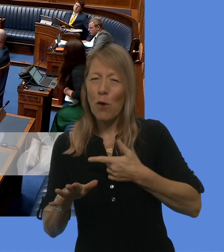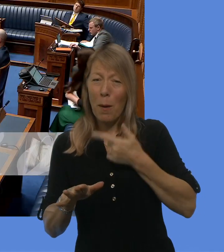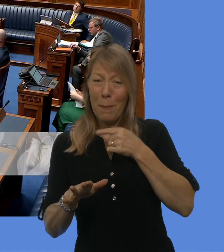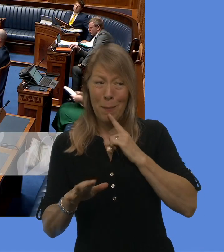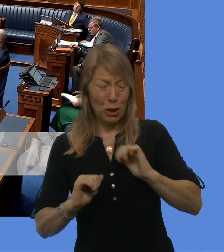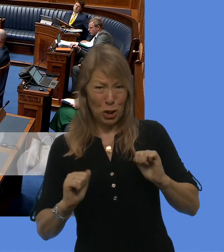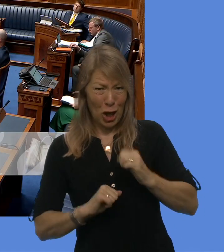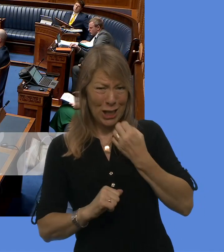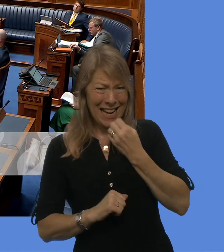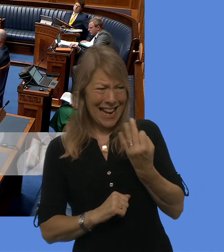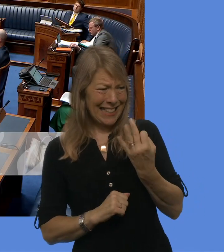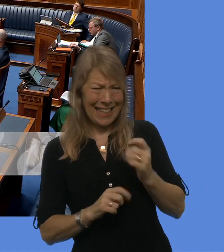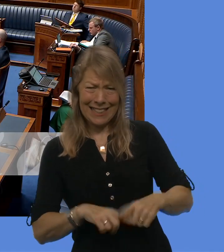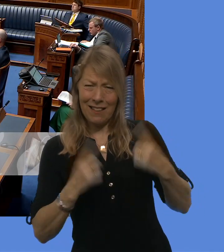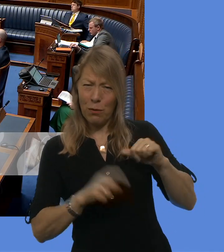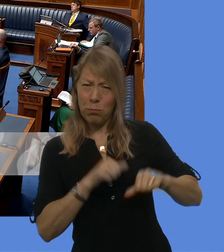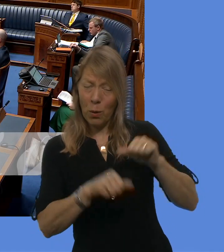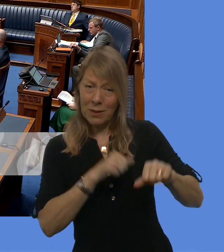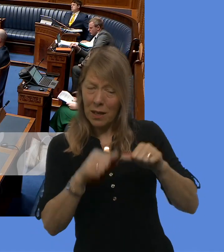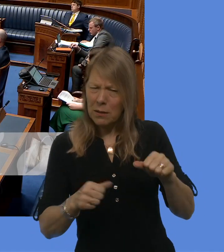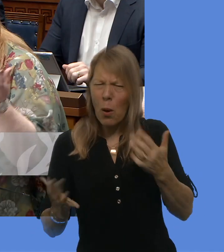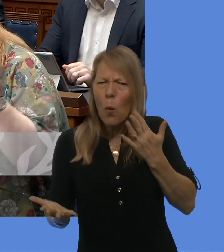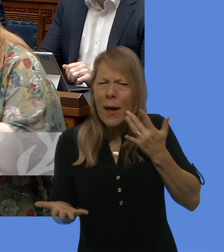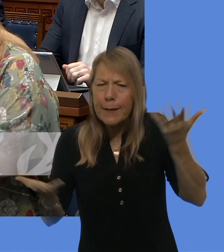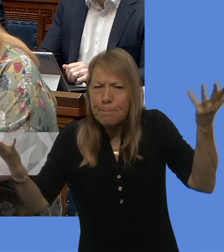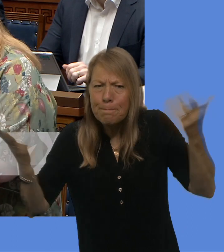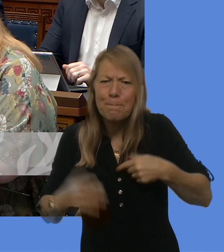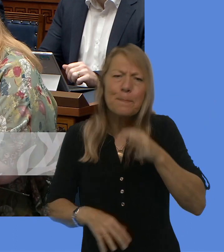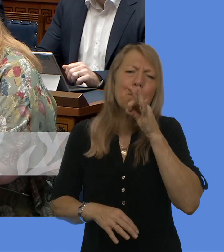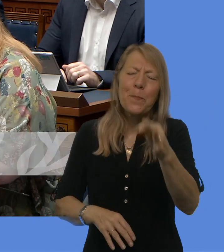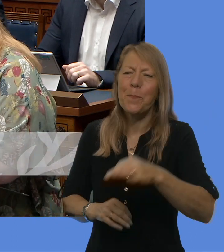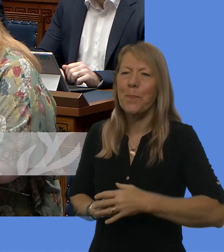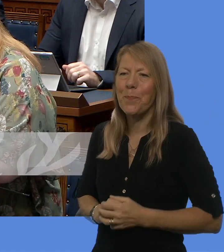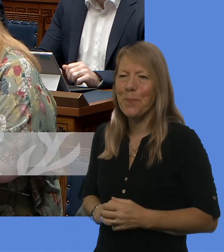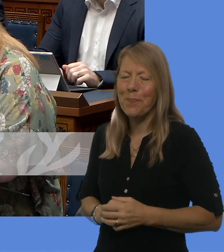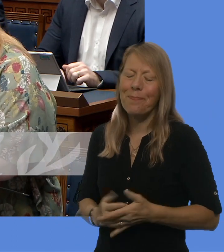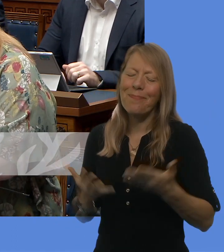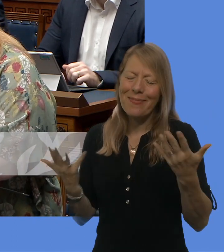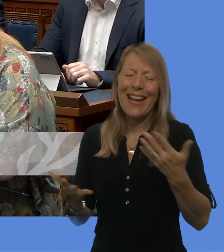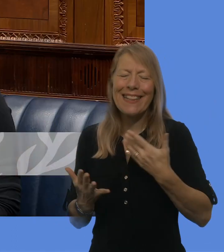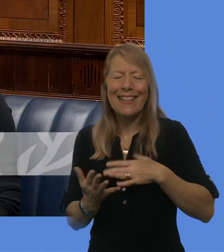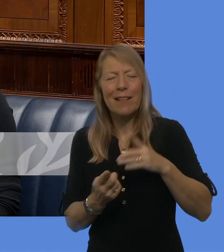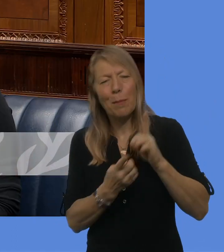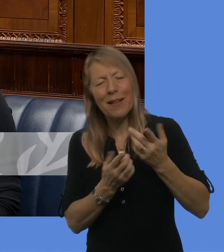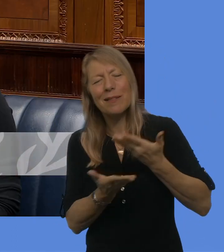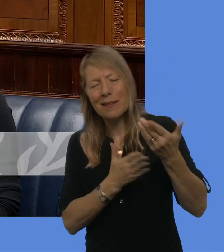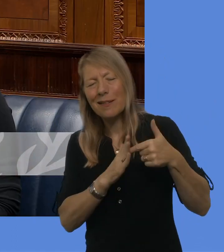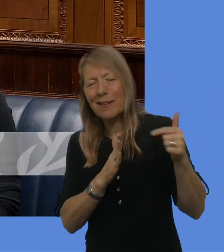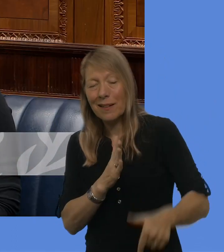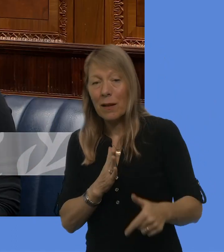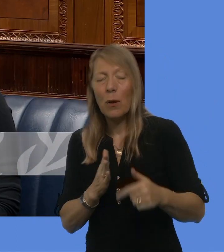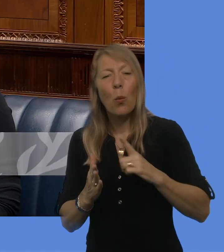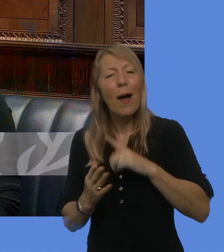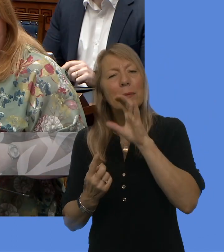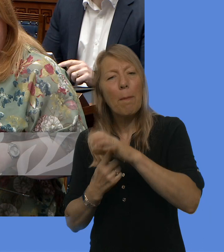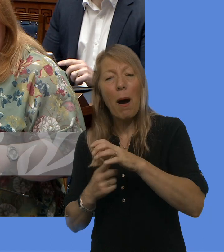you. Well, with respect to the first, I would be interested in meeting with the member to discuss that further. It's not an issue that has been specifically raised with me through the department,